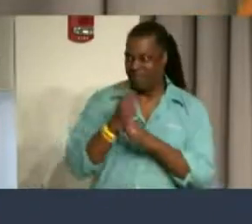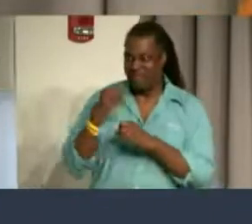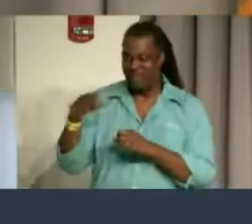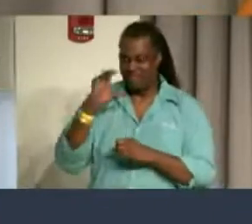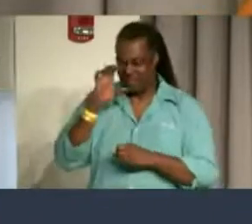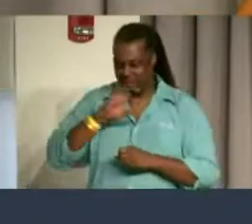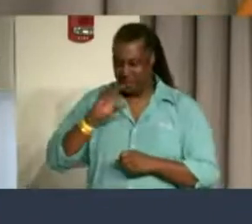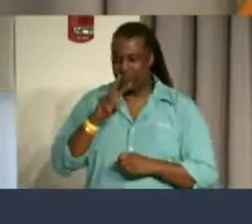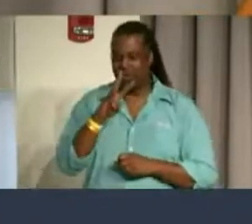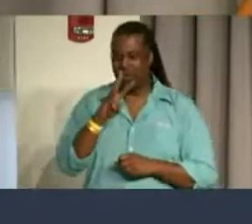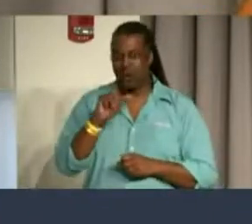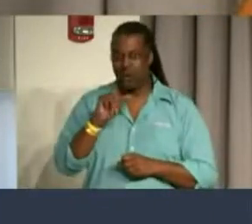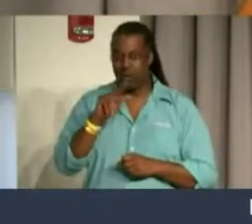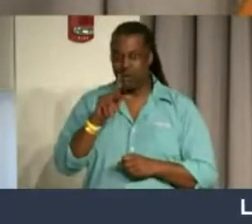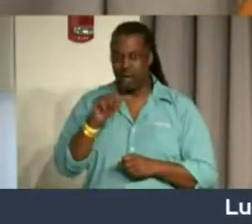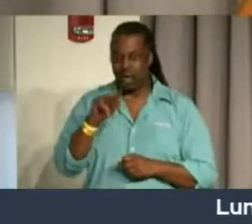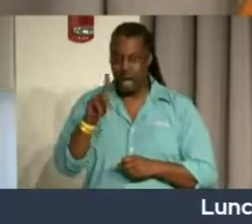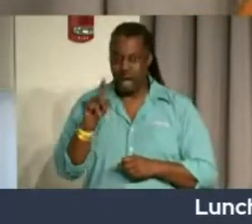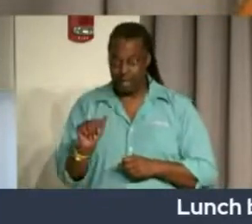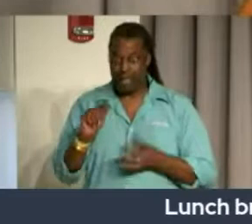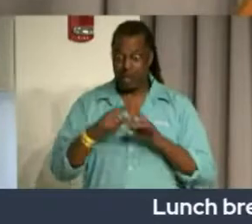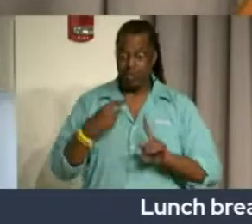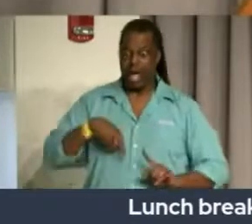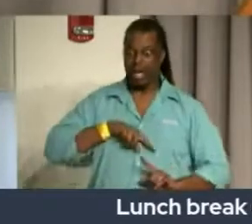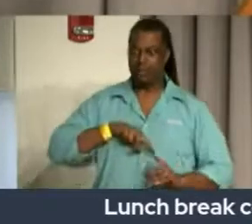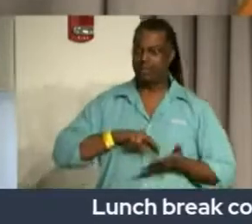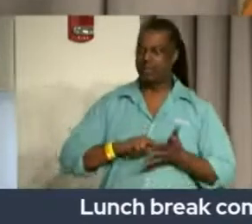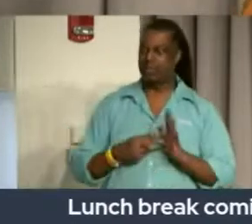Wakanda means God to us.